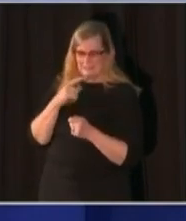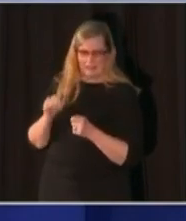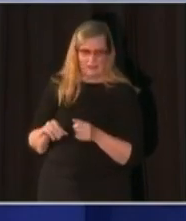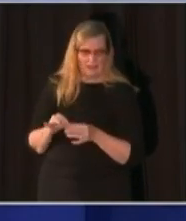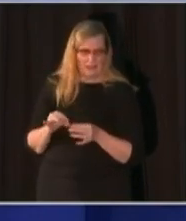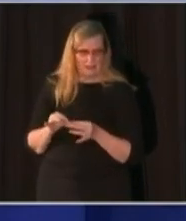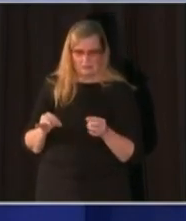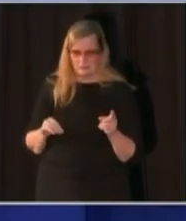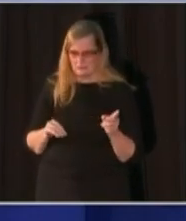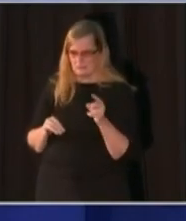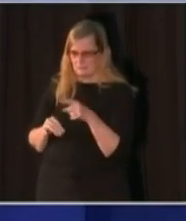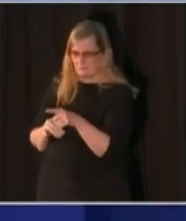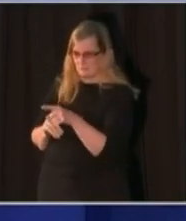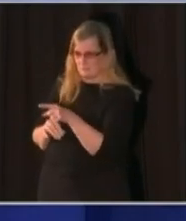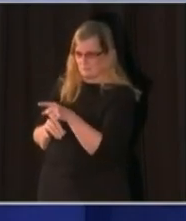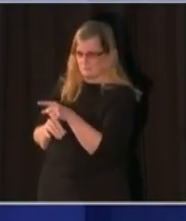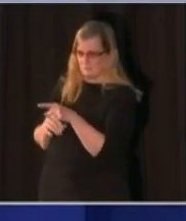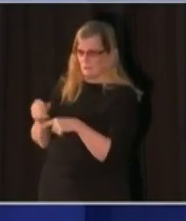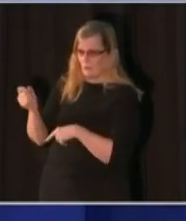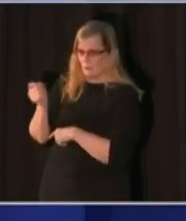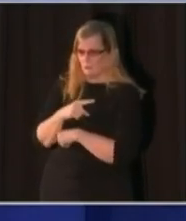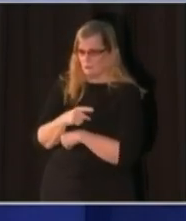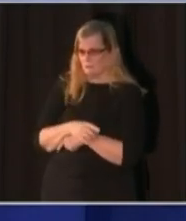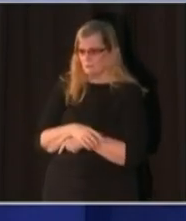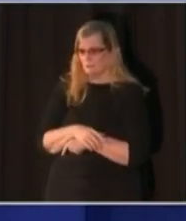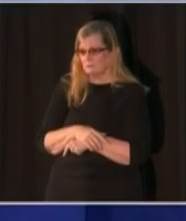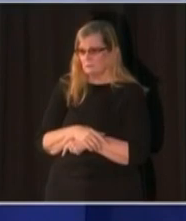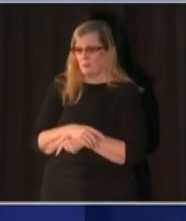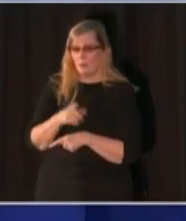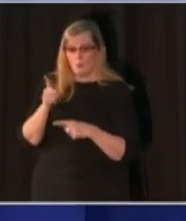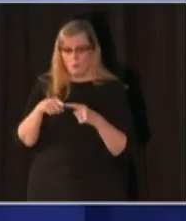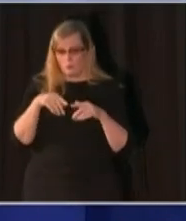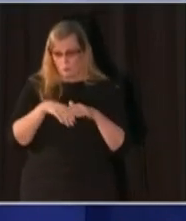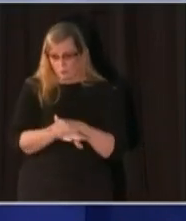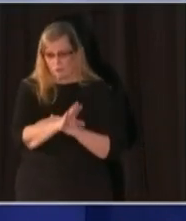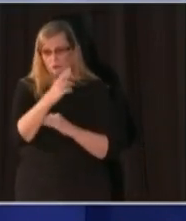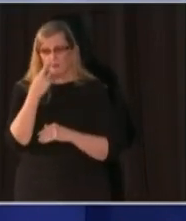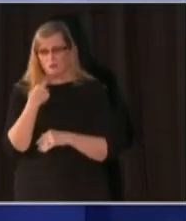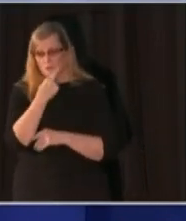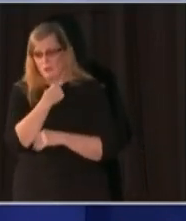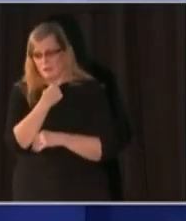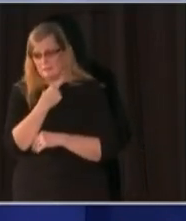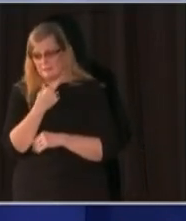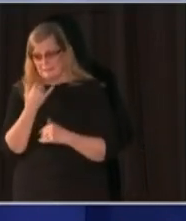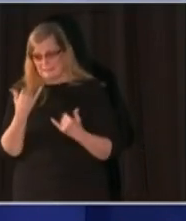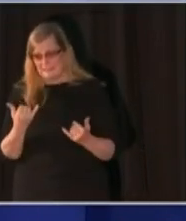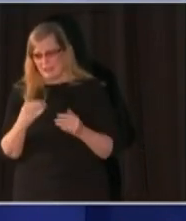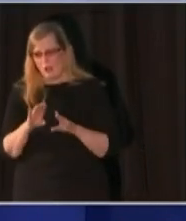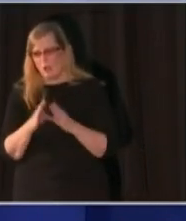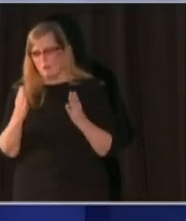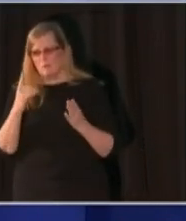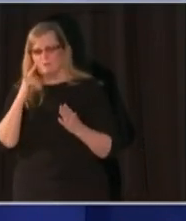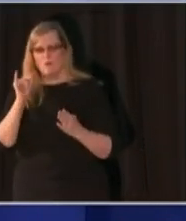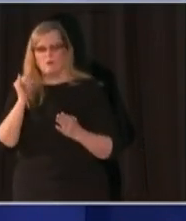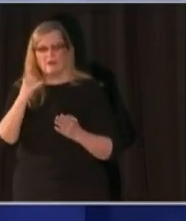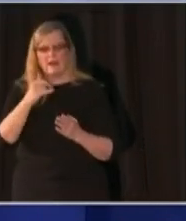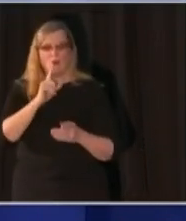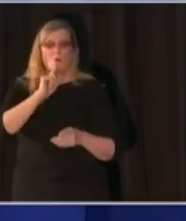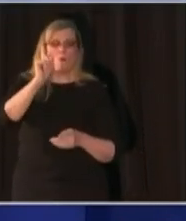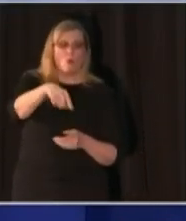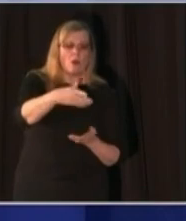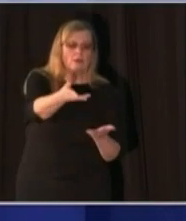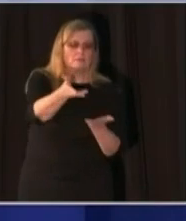Go into any of these restaurants now that are operating for carryout. I'm just asking